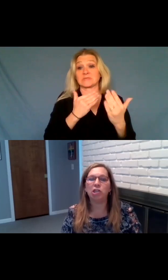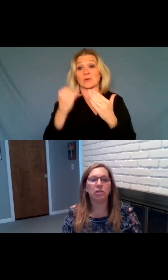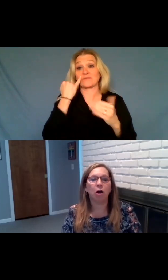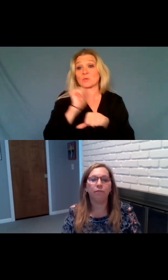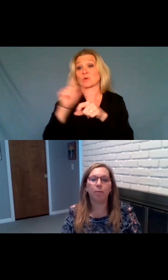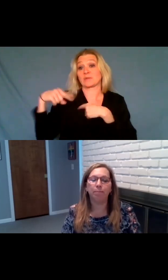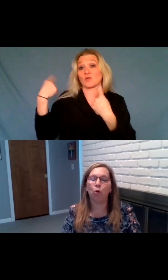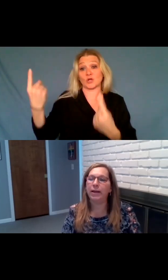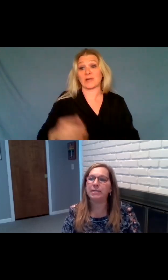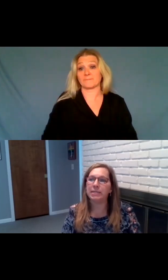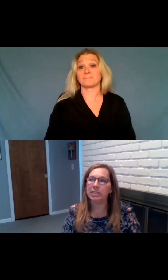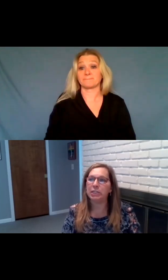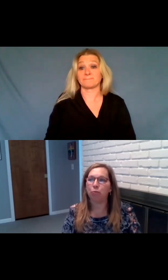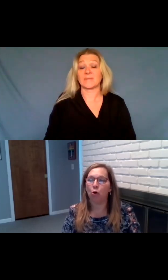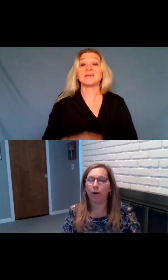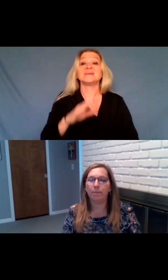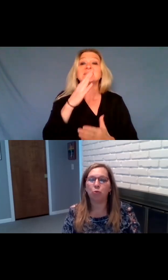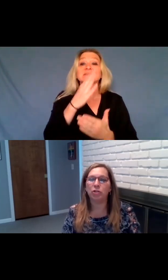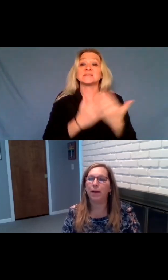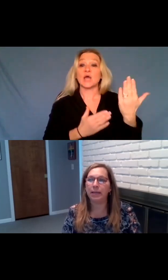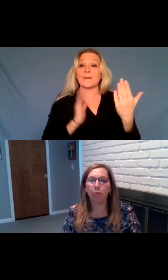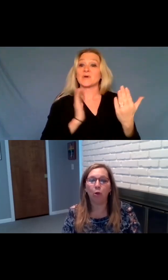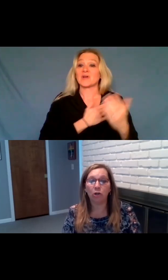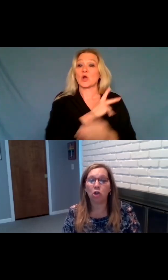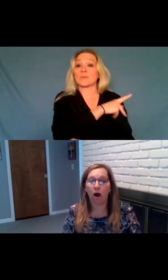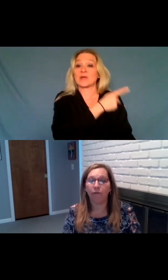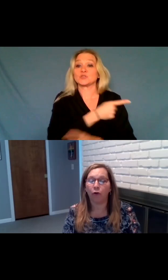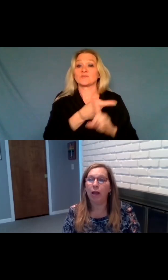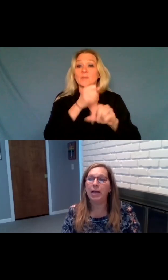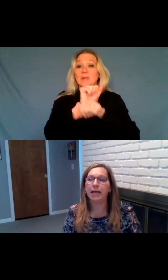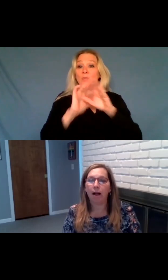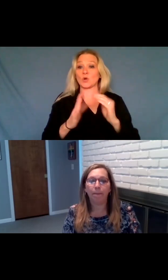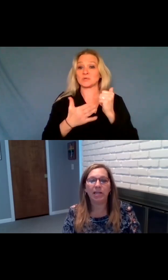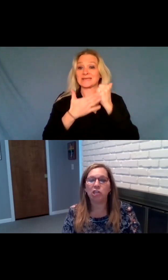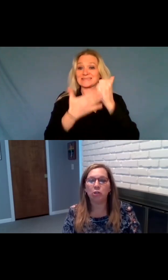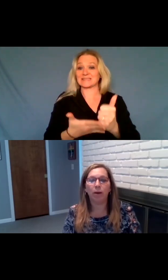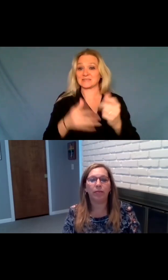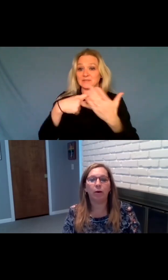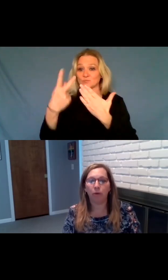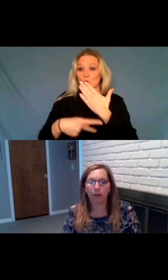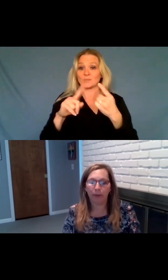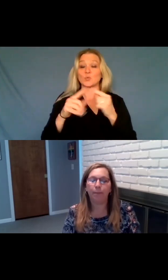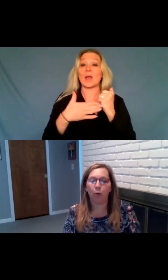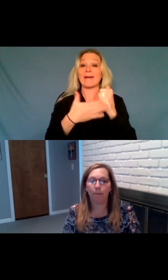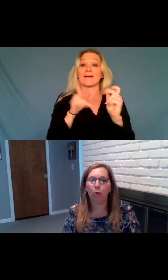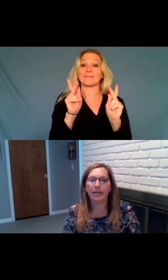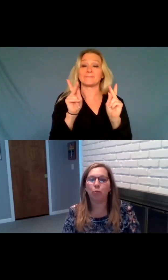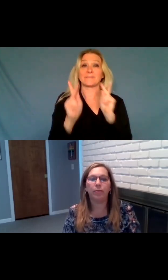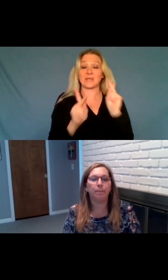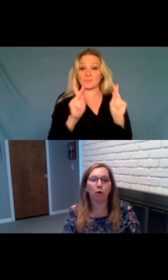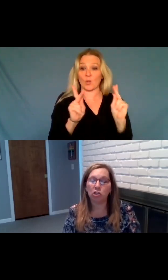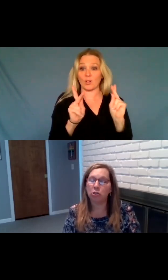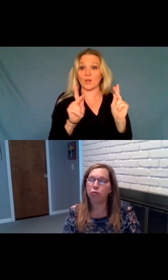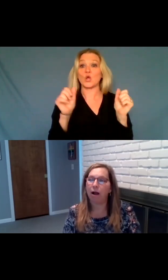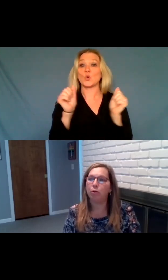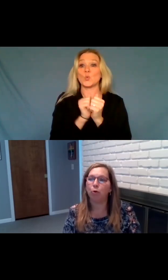our patients come from employee assistance programs, which many employers offer to help patients employees with